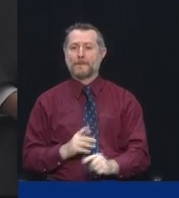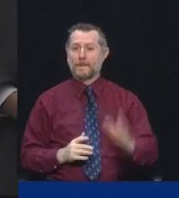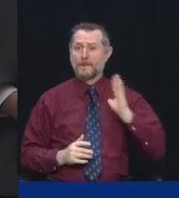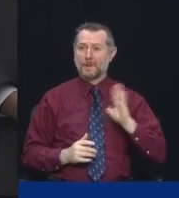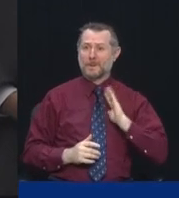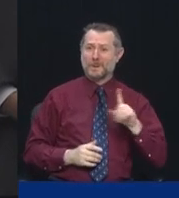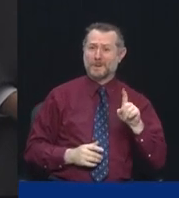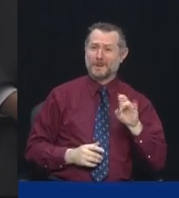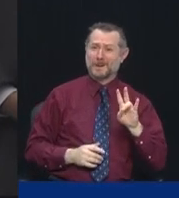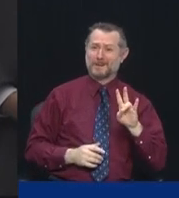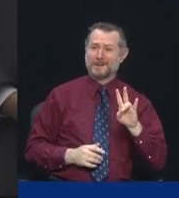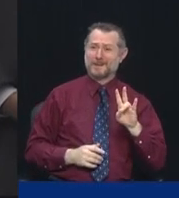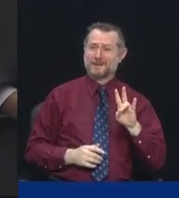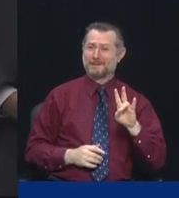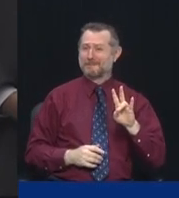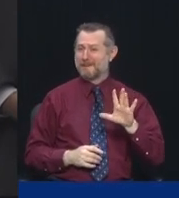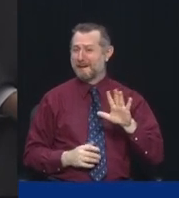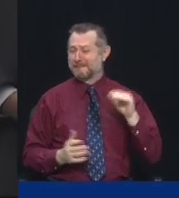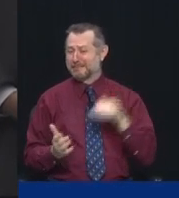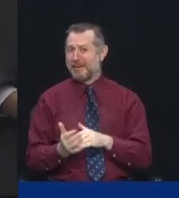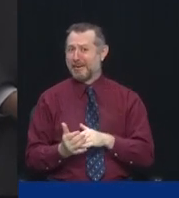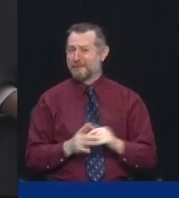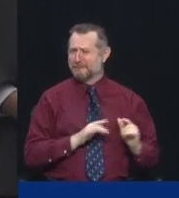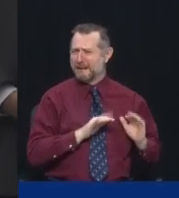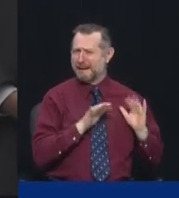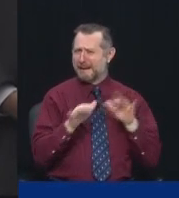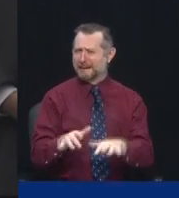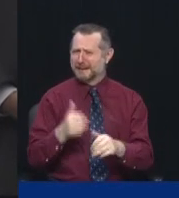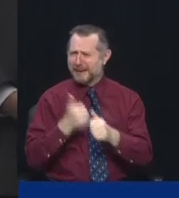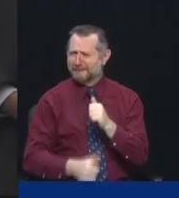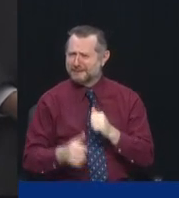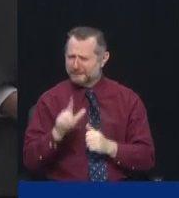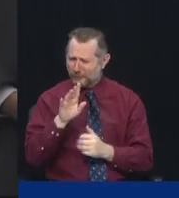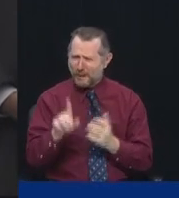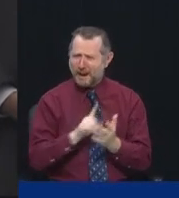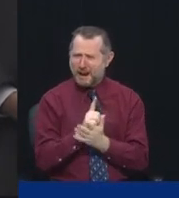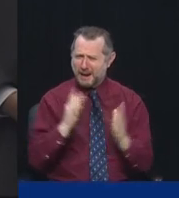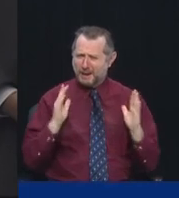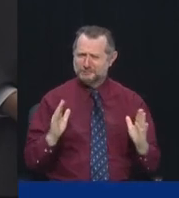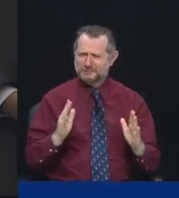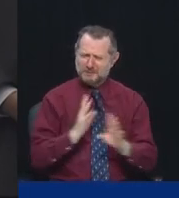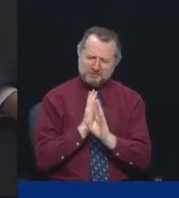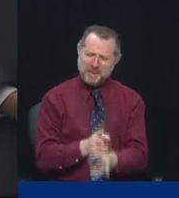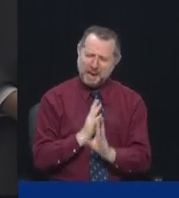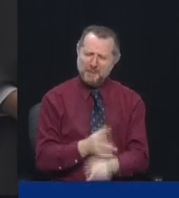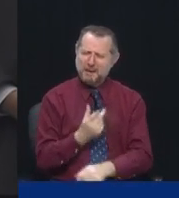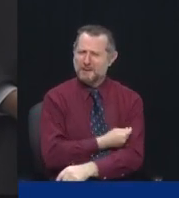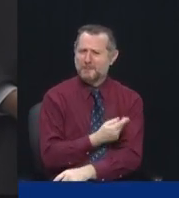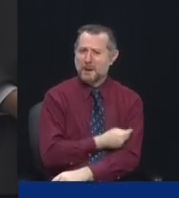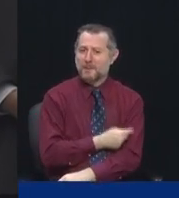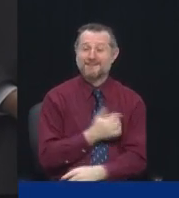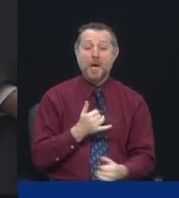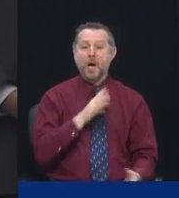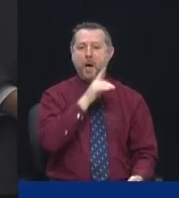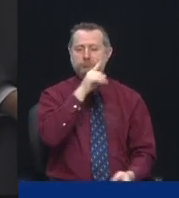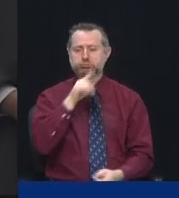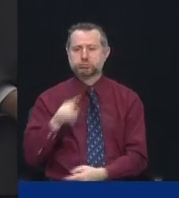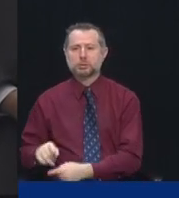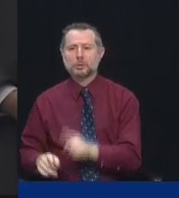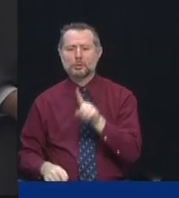175,000 vaccines every 24 hours, statewide. We're now doing about 115,000